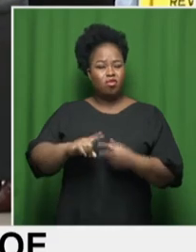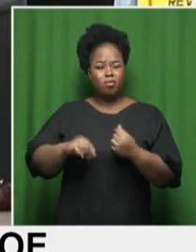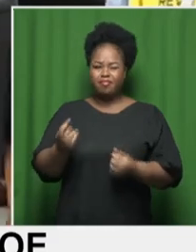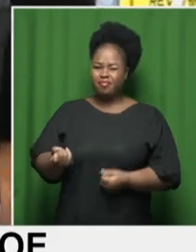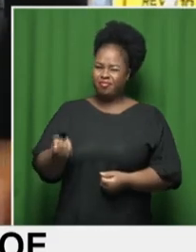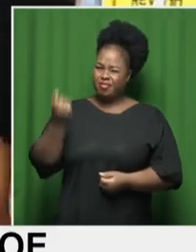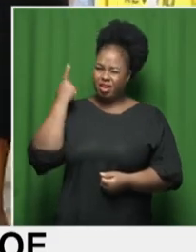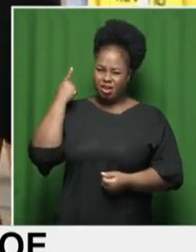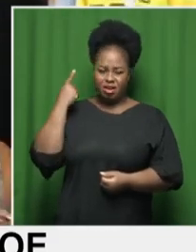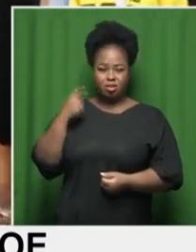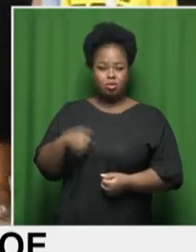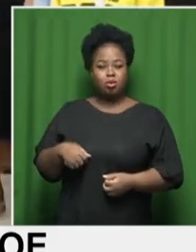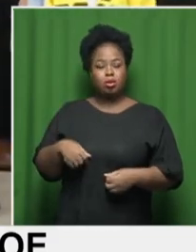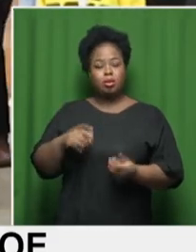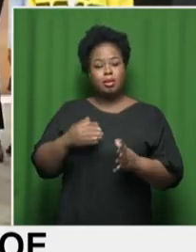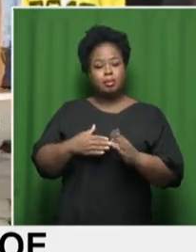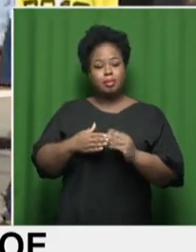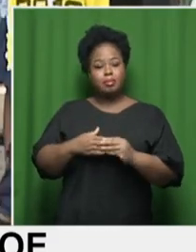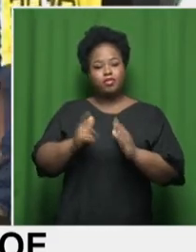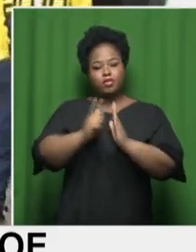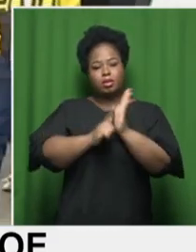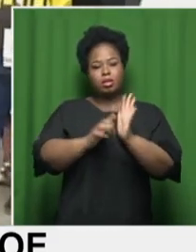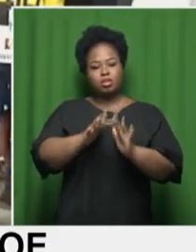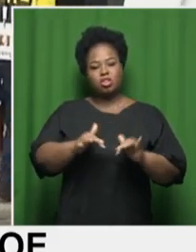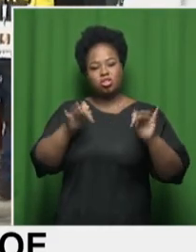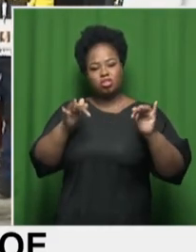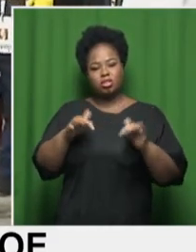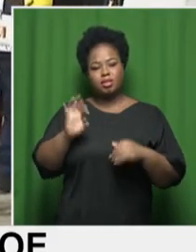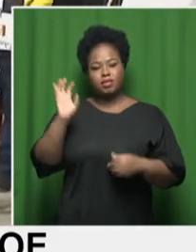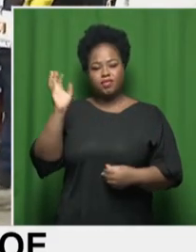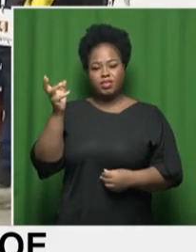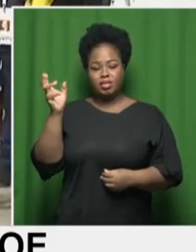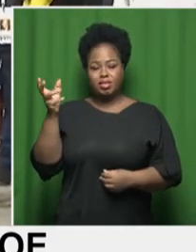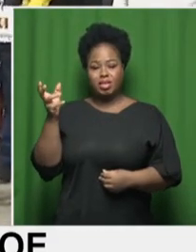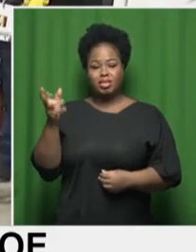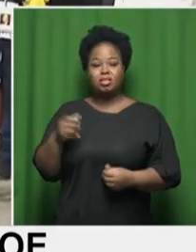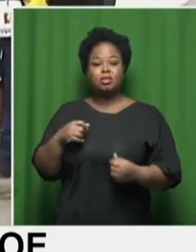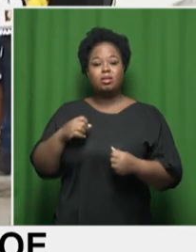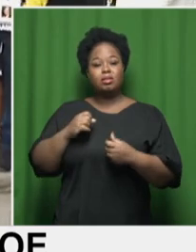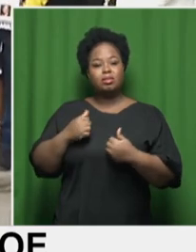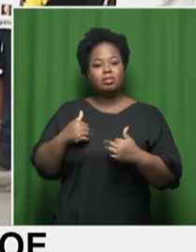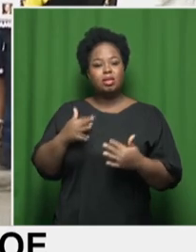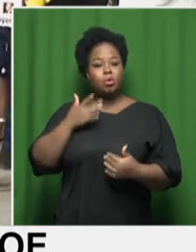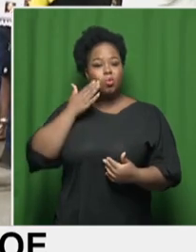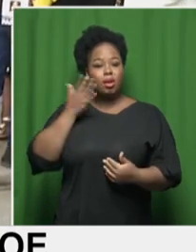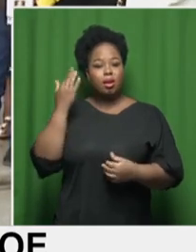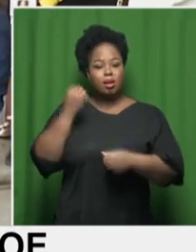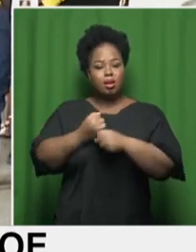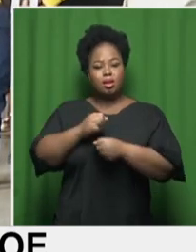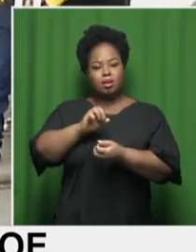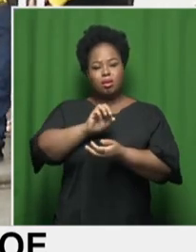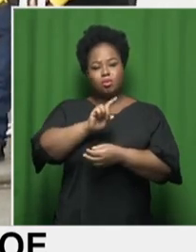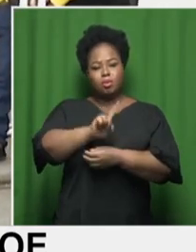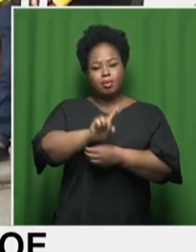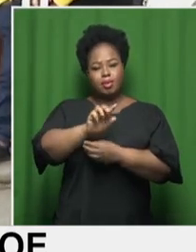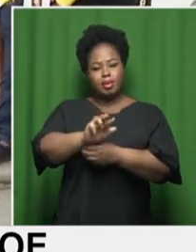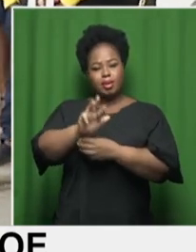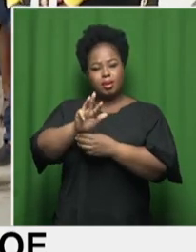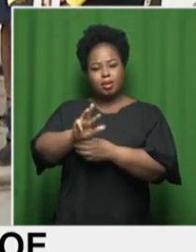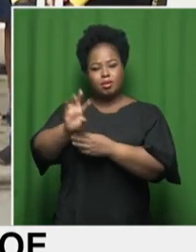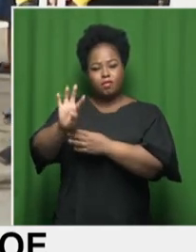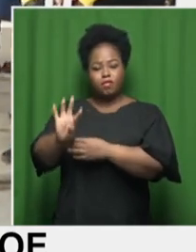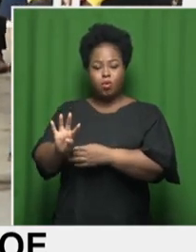of the legislature in the Free State. He has been there since 1994 until the